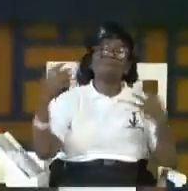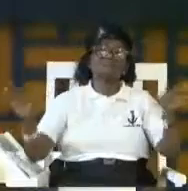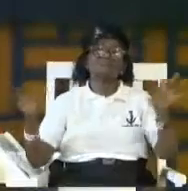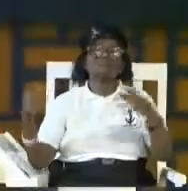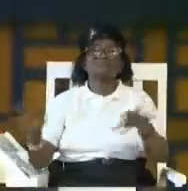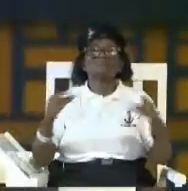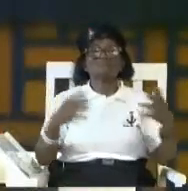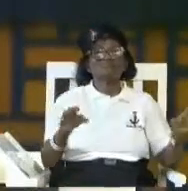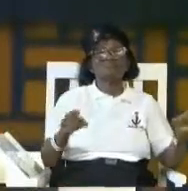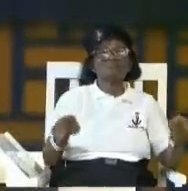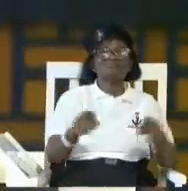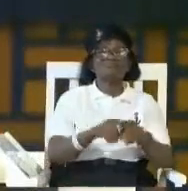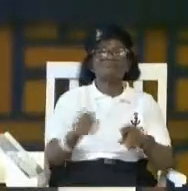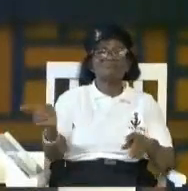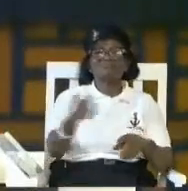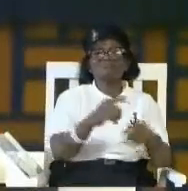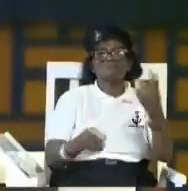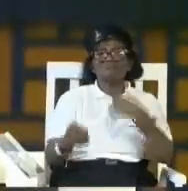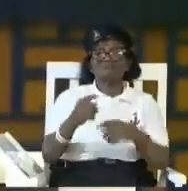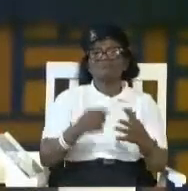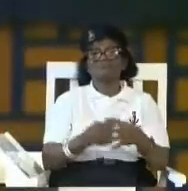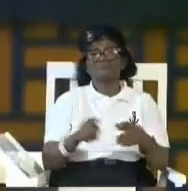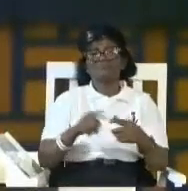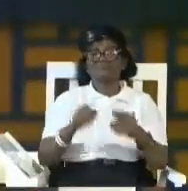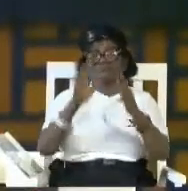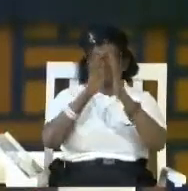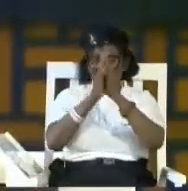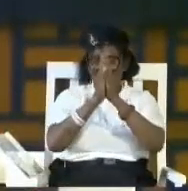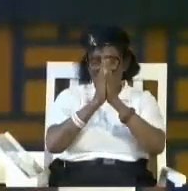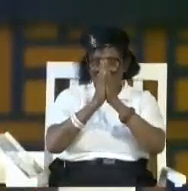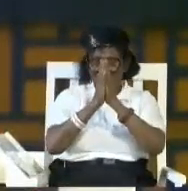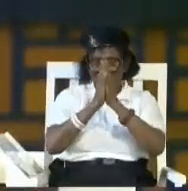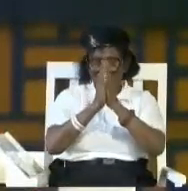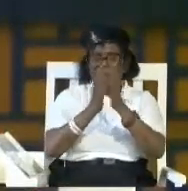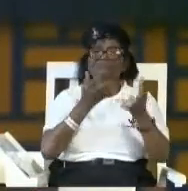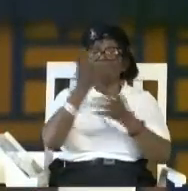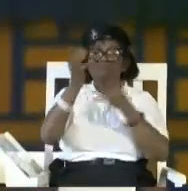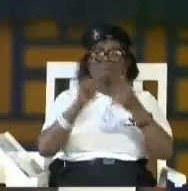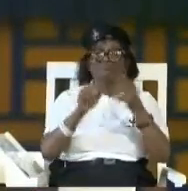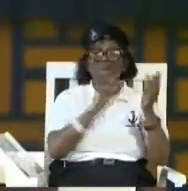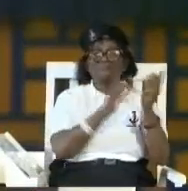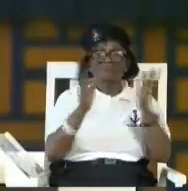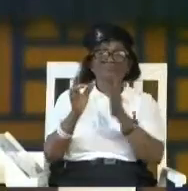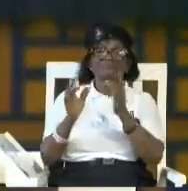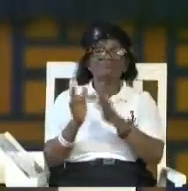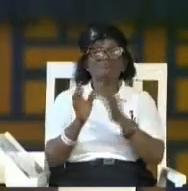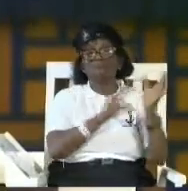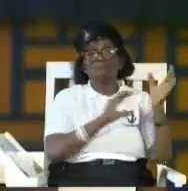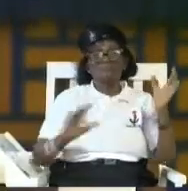As you come, begin to pray. Keep on crying to Jesus, asking him to save your soul.